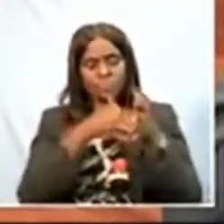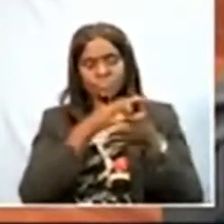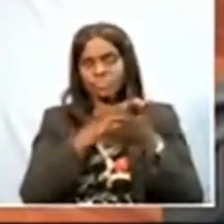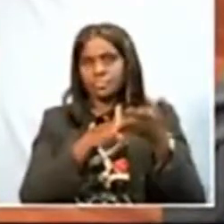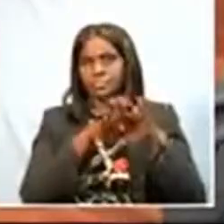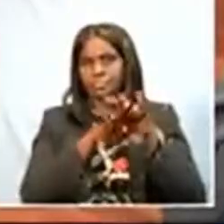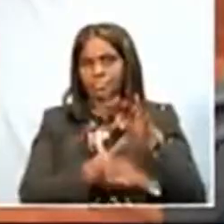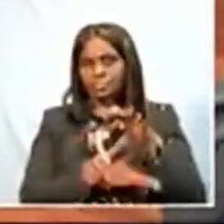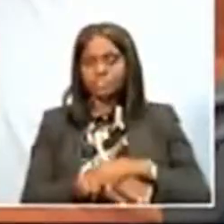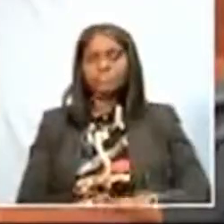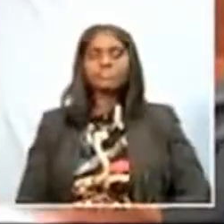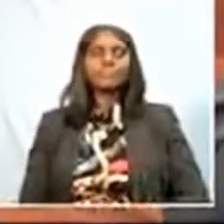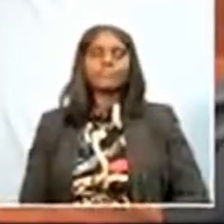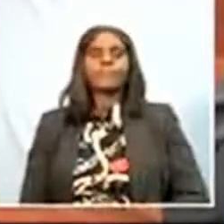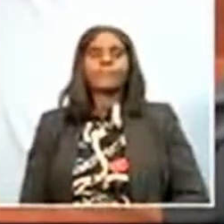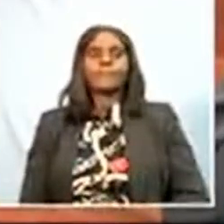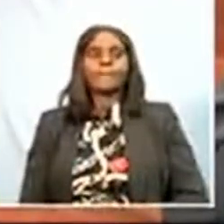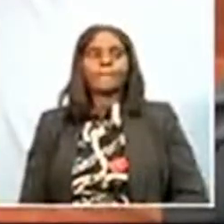below.